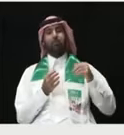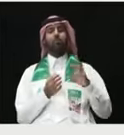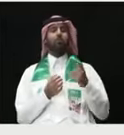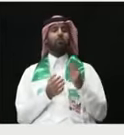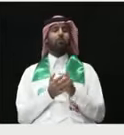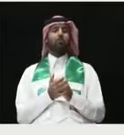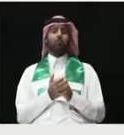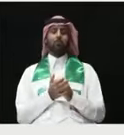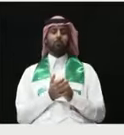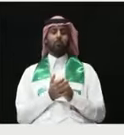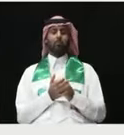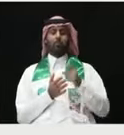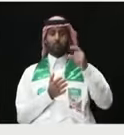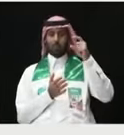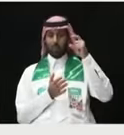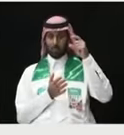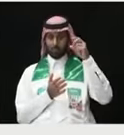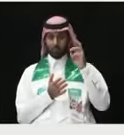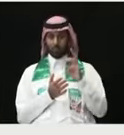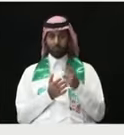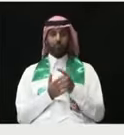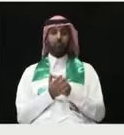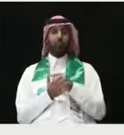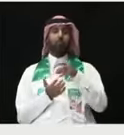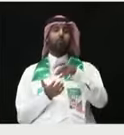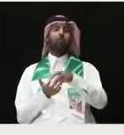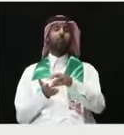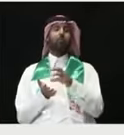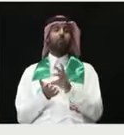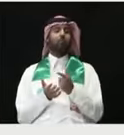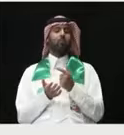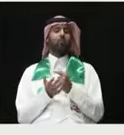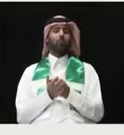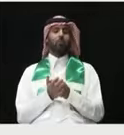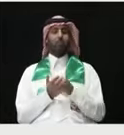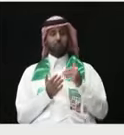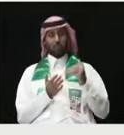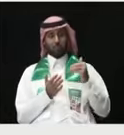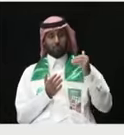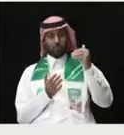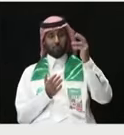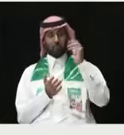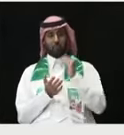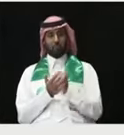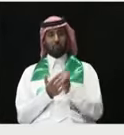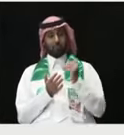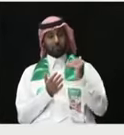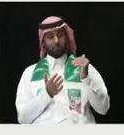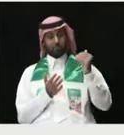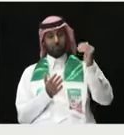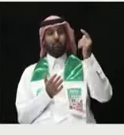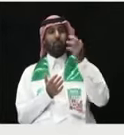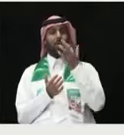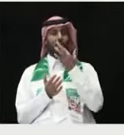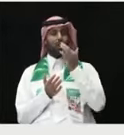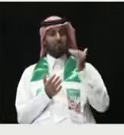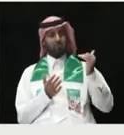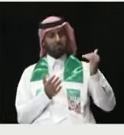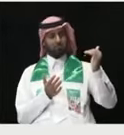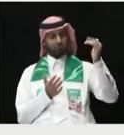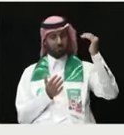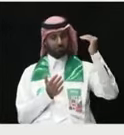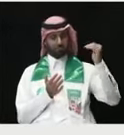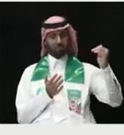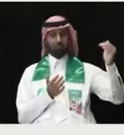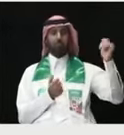an irregular verb. What do we mean by the word grew? Grew means past, so we will